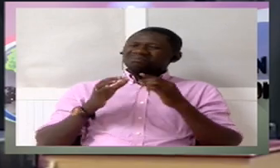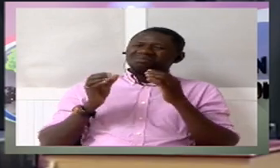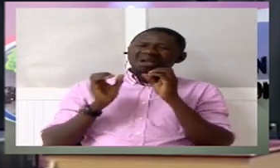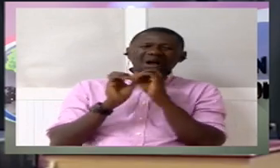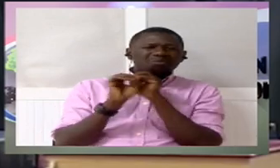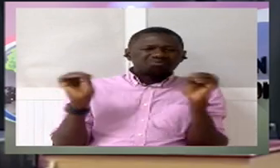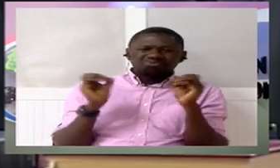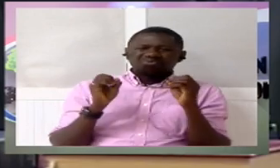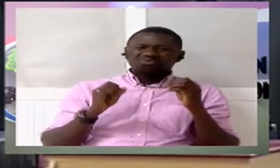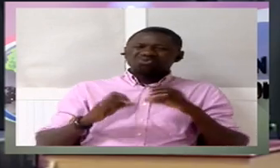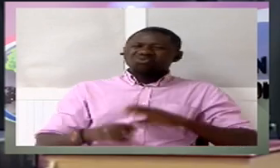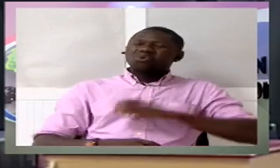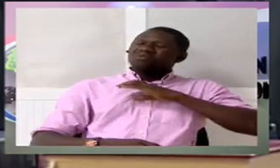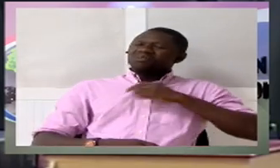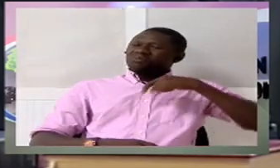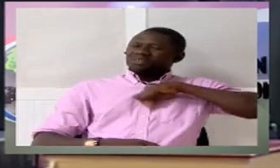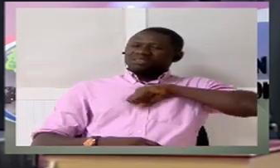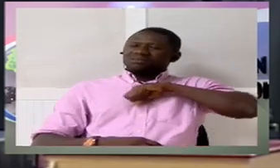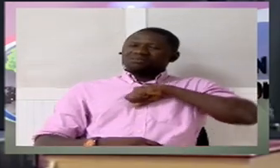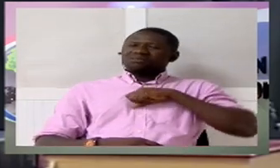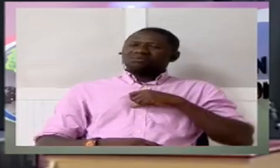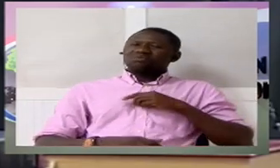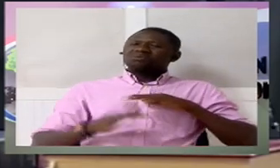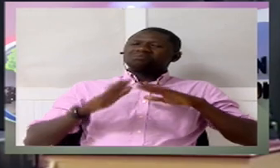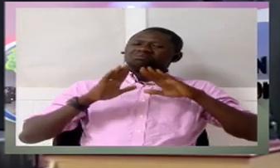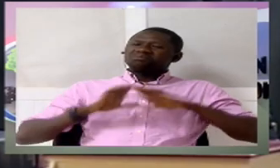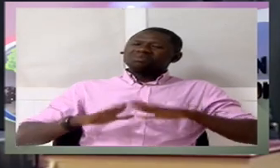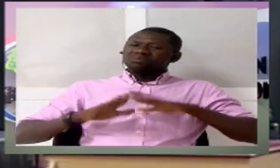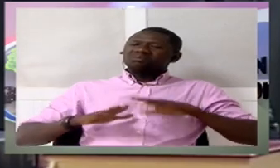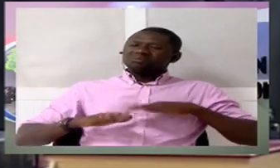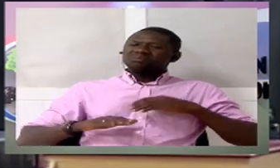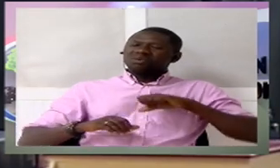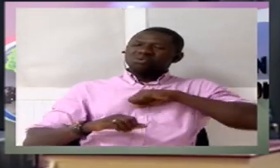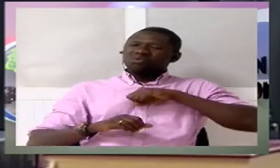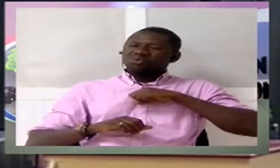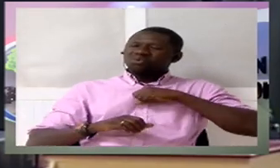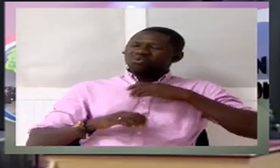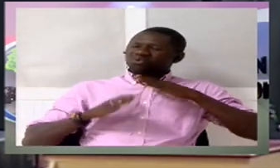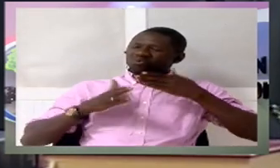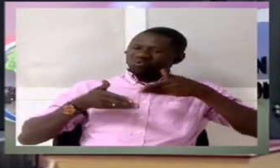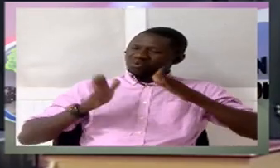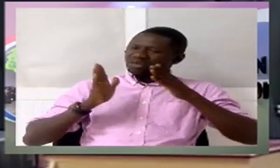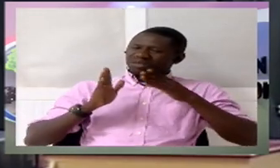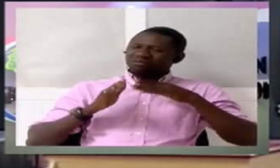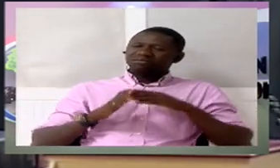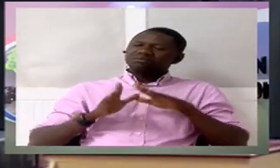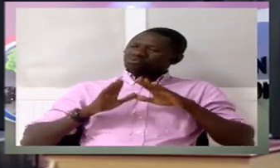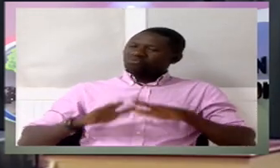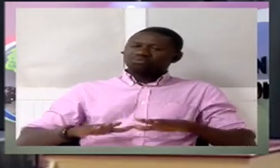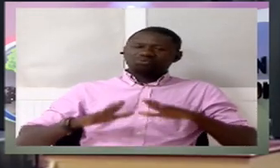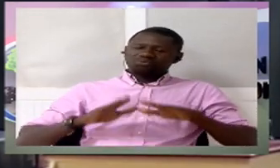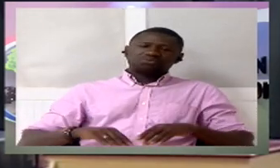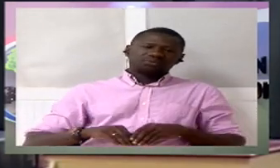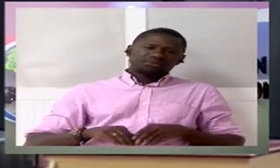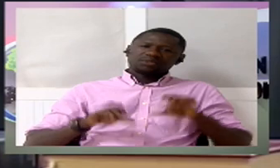Mfoto jikilete tamfanoro. Which lowered down my self-esteem gradually. Men nata namfan la kul jindi mfanoro.